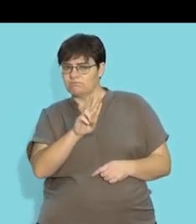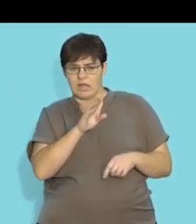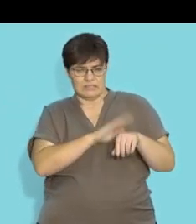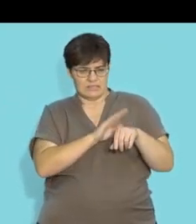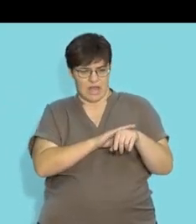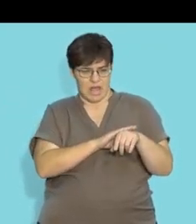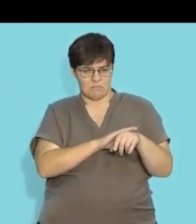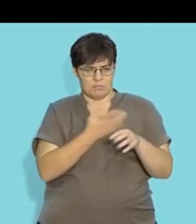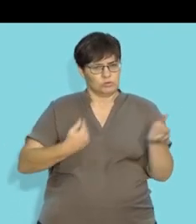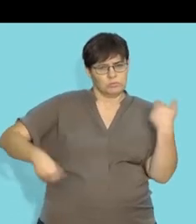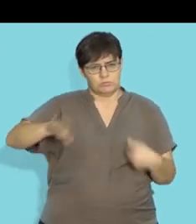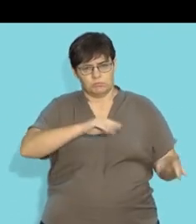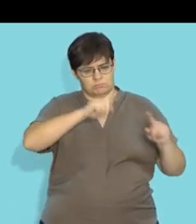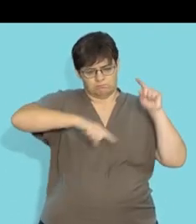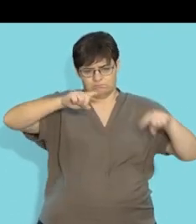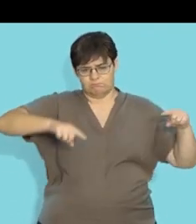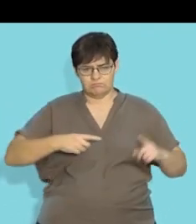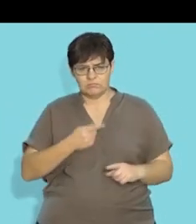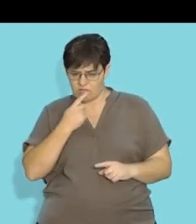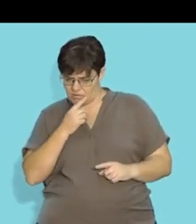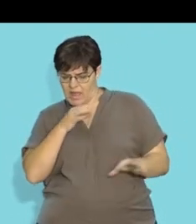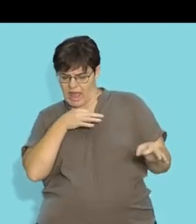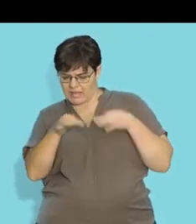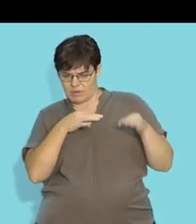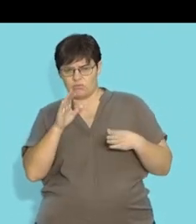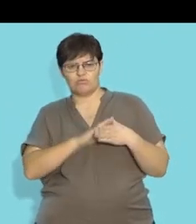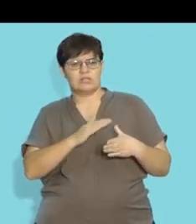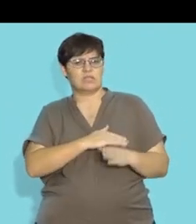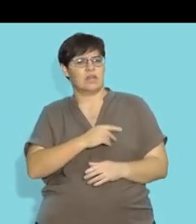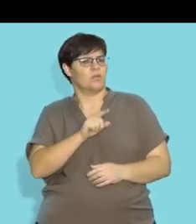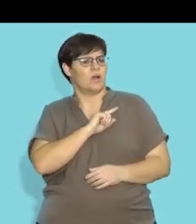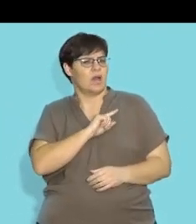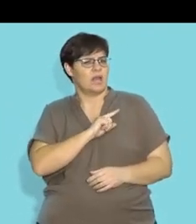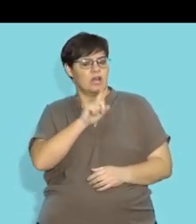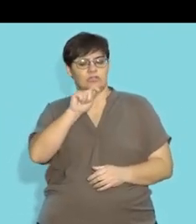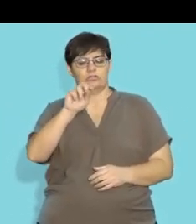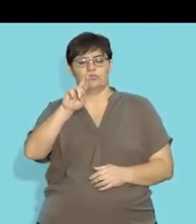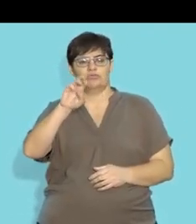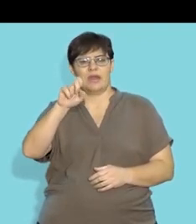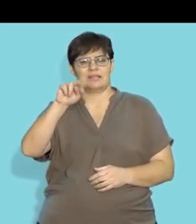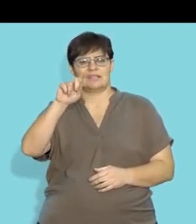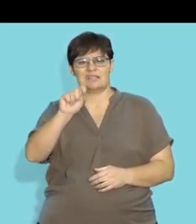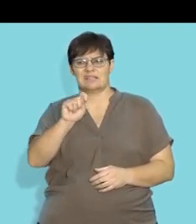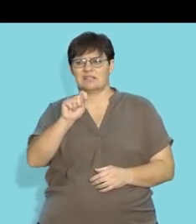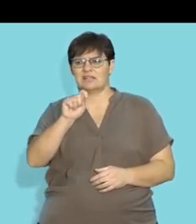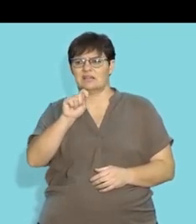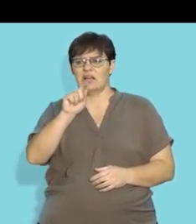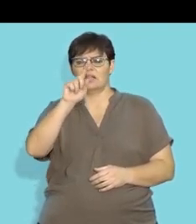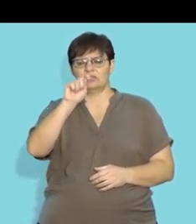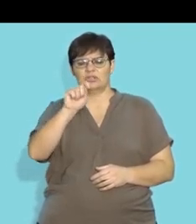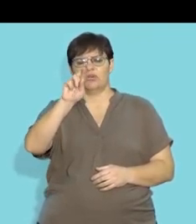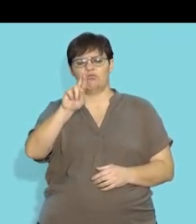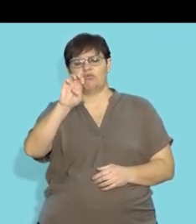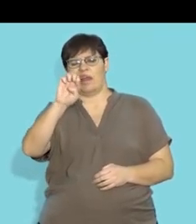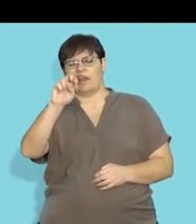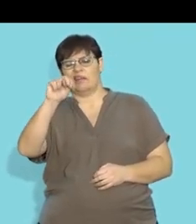these times. Give one reason for this trend, okay? So what is a trend? We can see, what does a trend